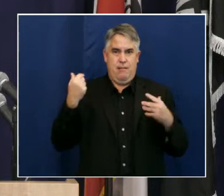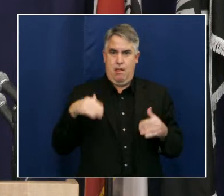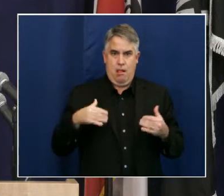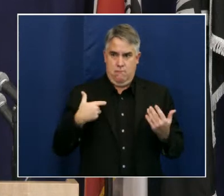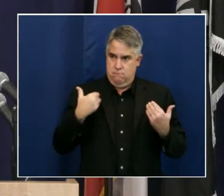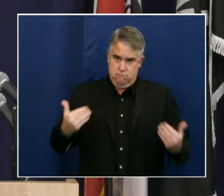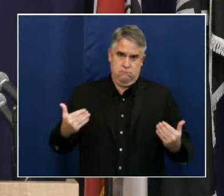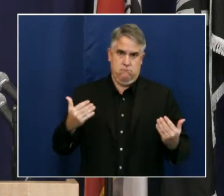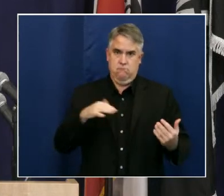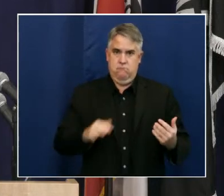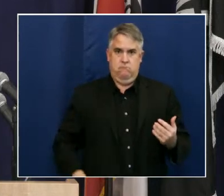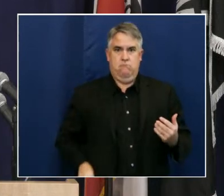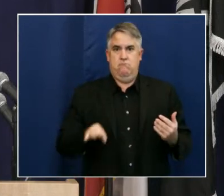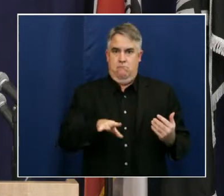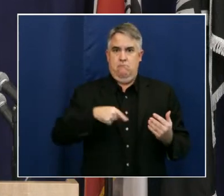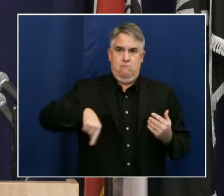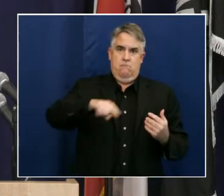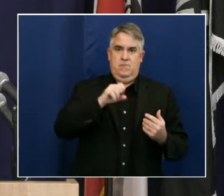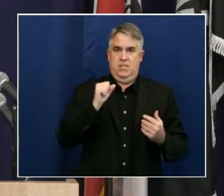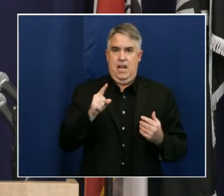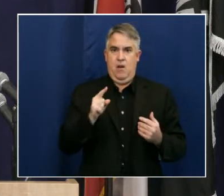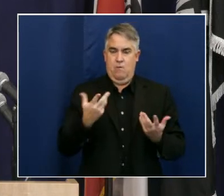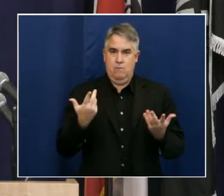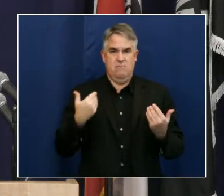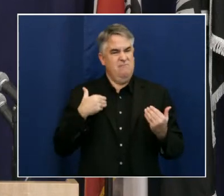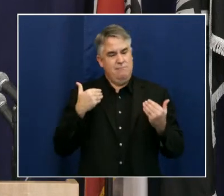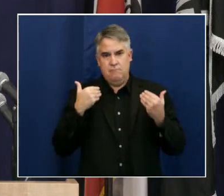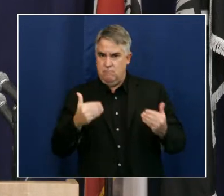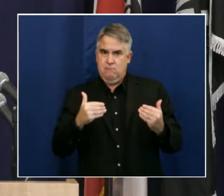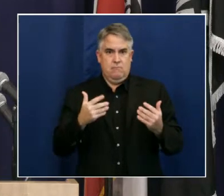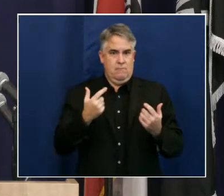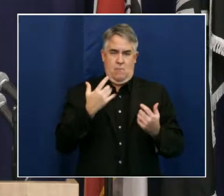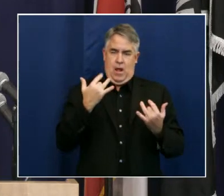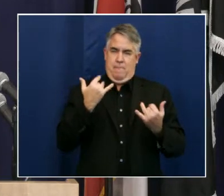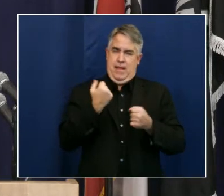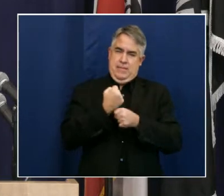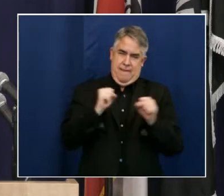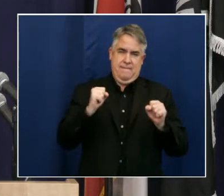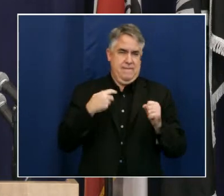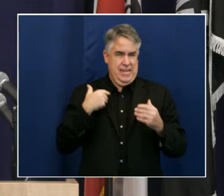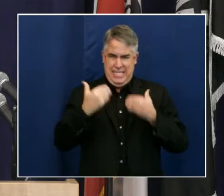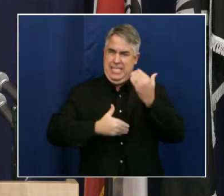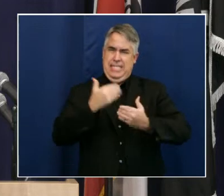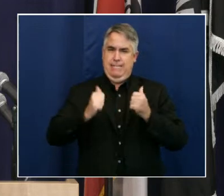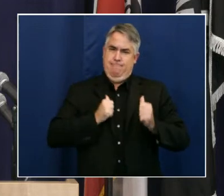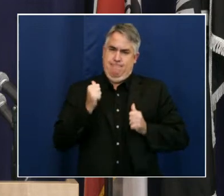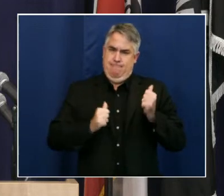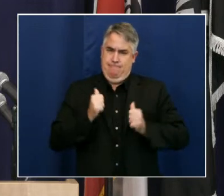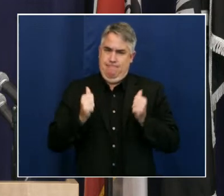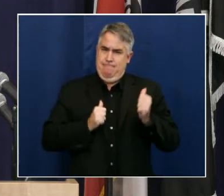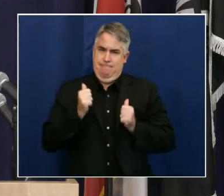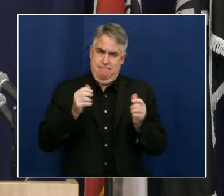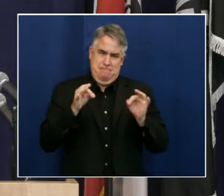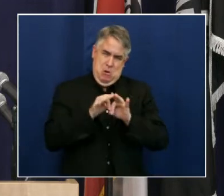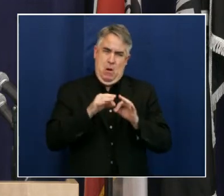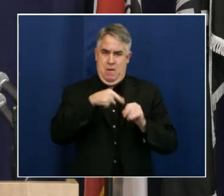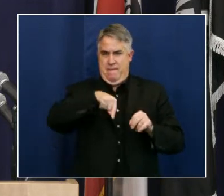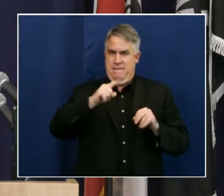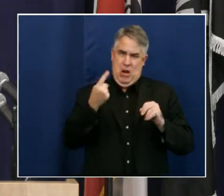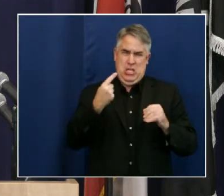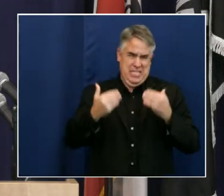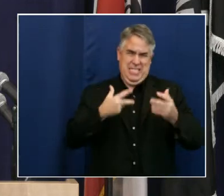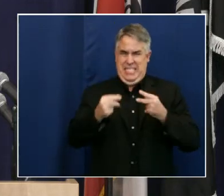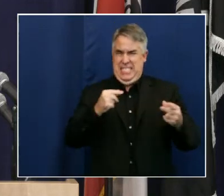we are not letting that hold us up. We are spending significant sums of money to ramp up our efforts and do